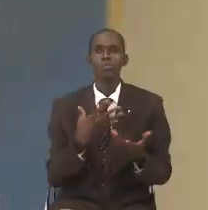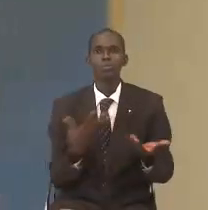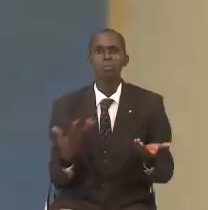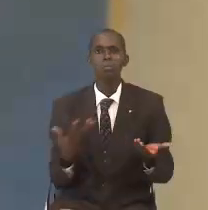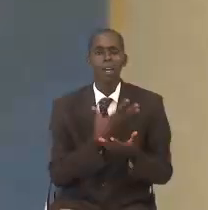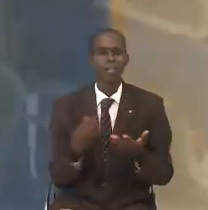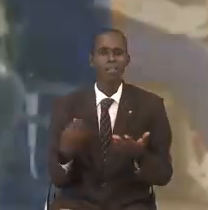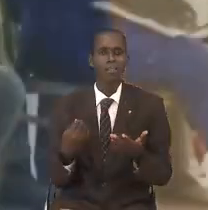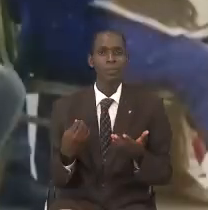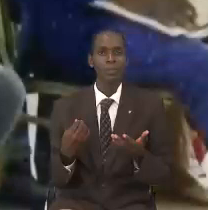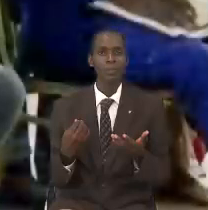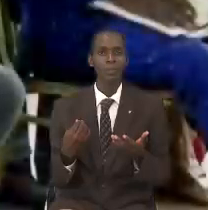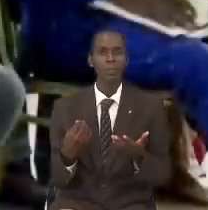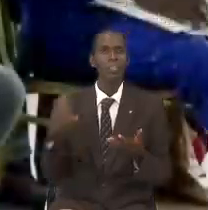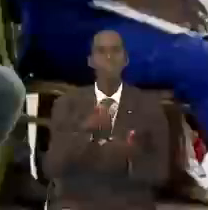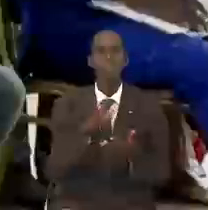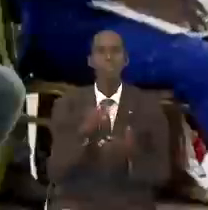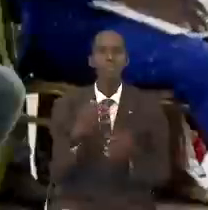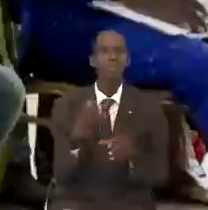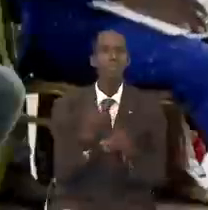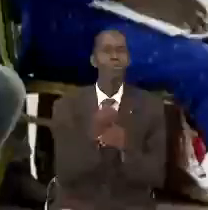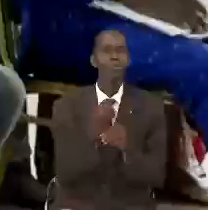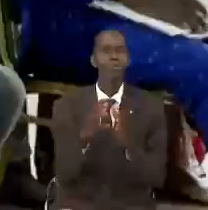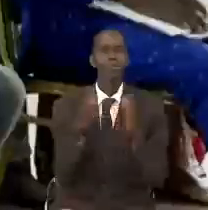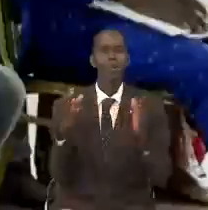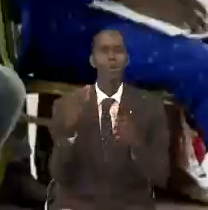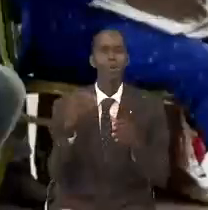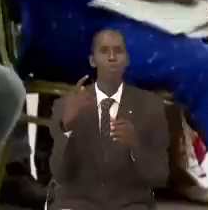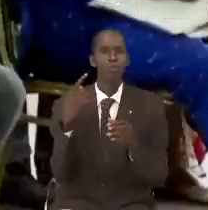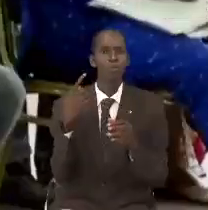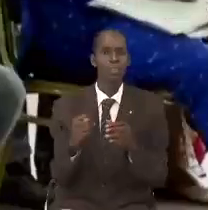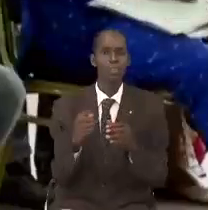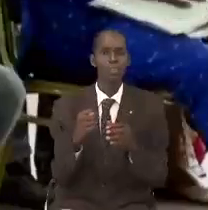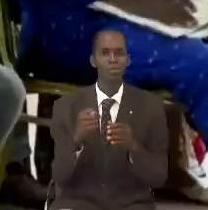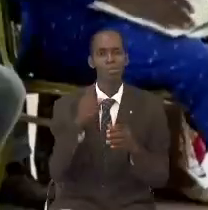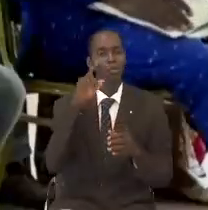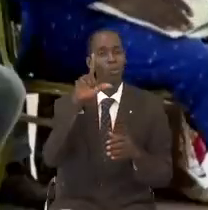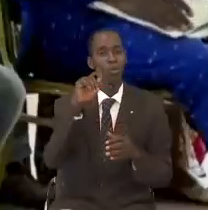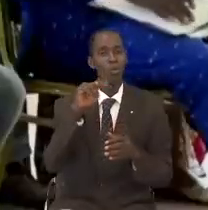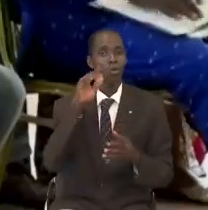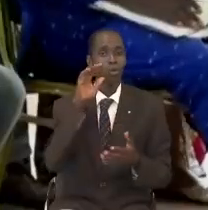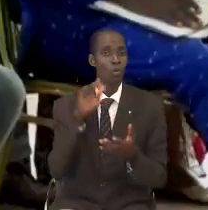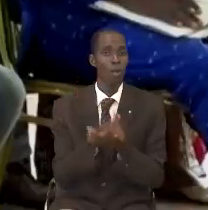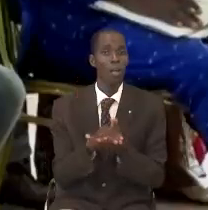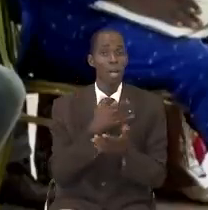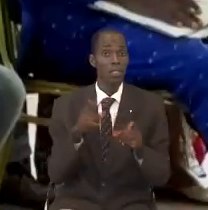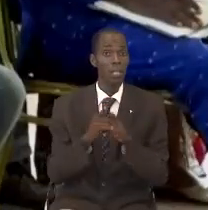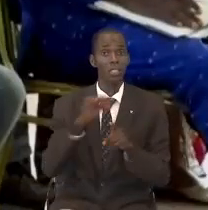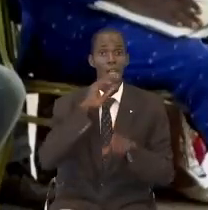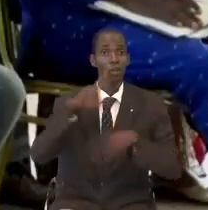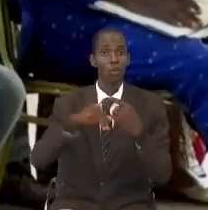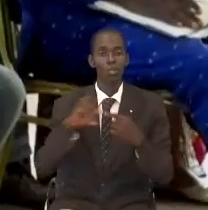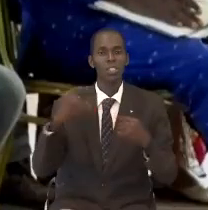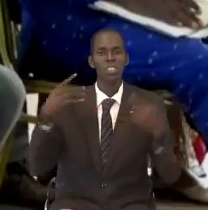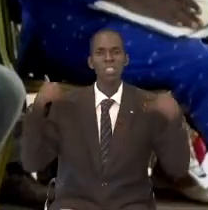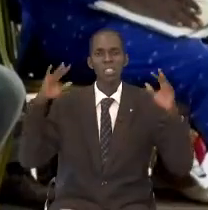and there was too much of the world in Lot's wife. And then as they were going, the angel said,